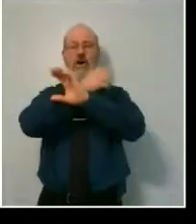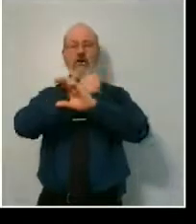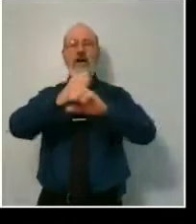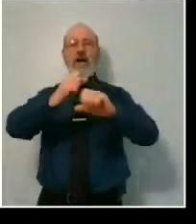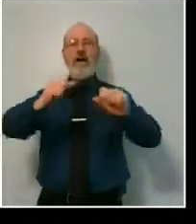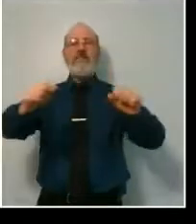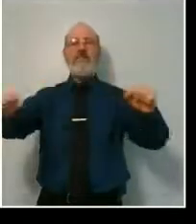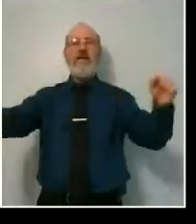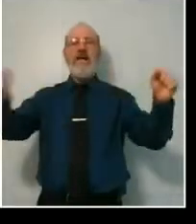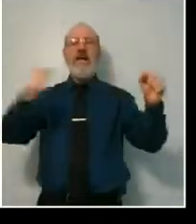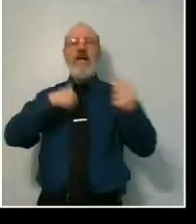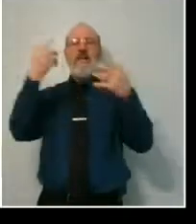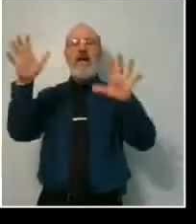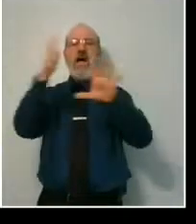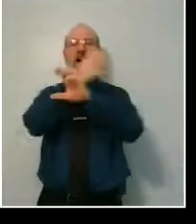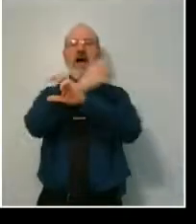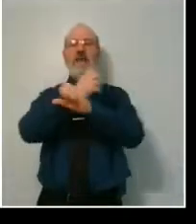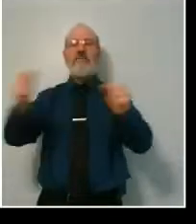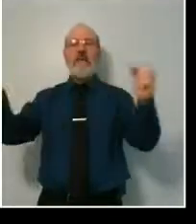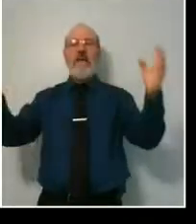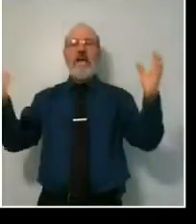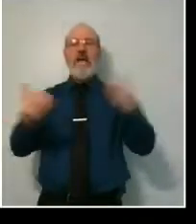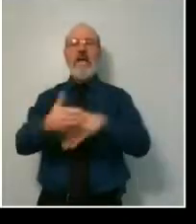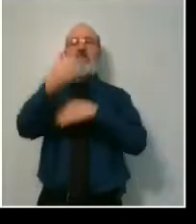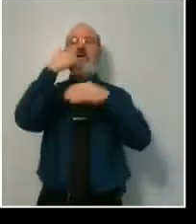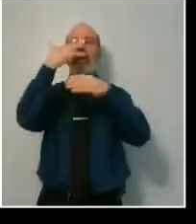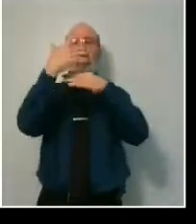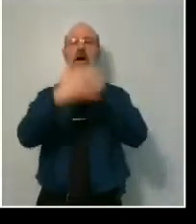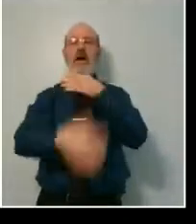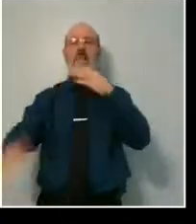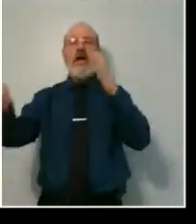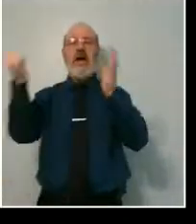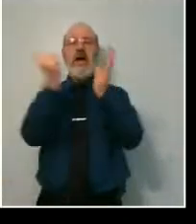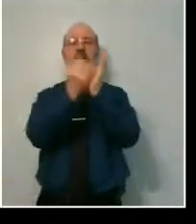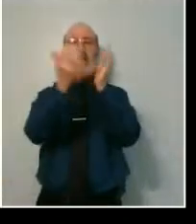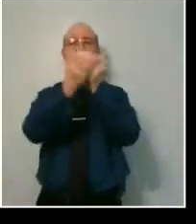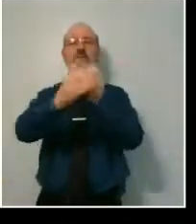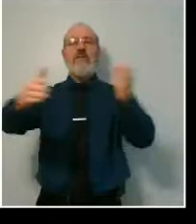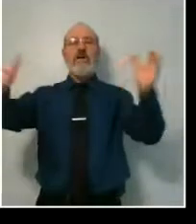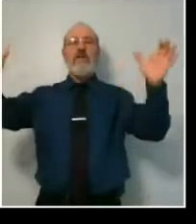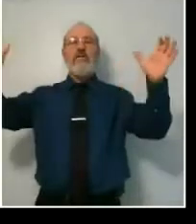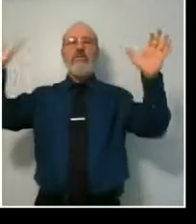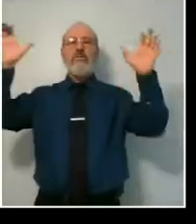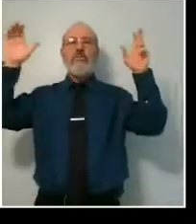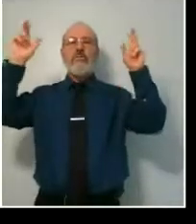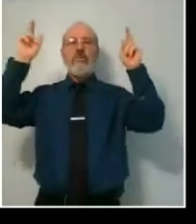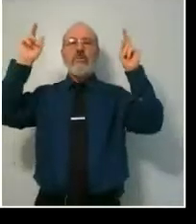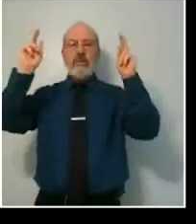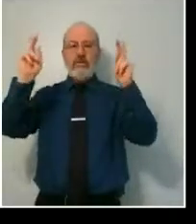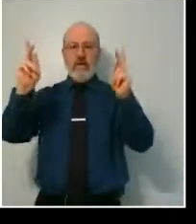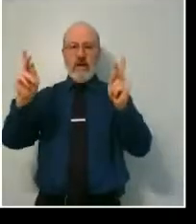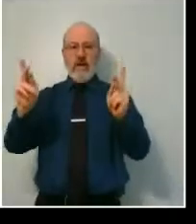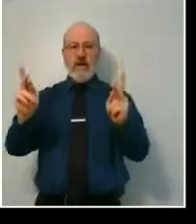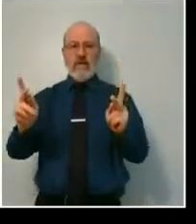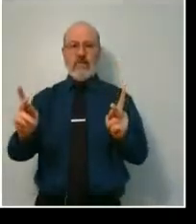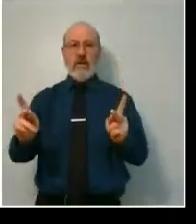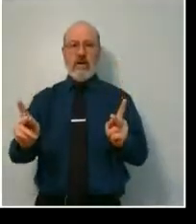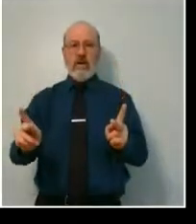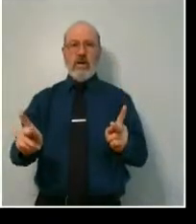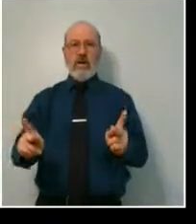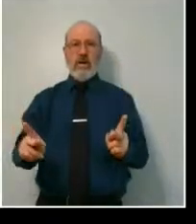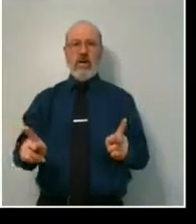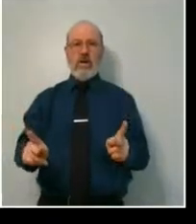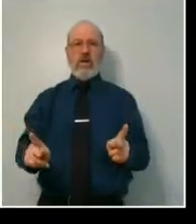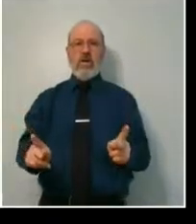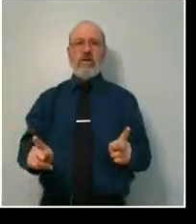and save. I'm saved by the blood of the crucified